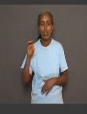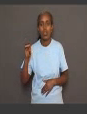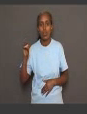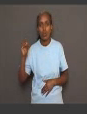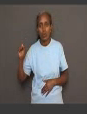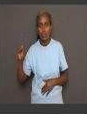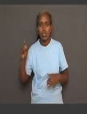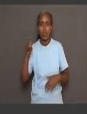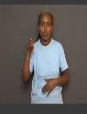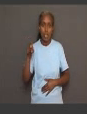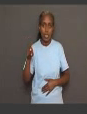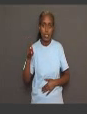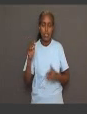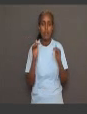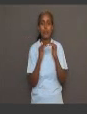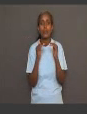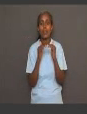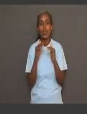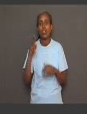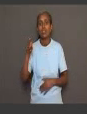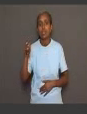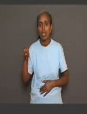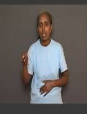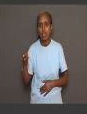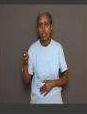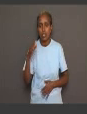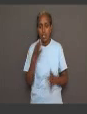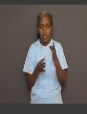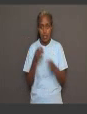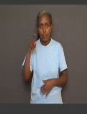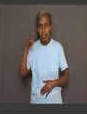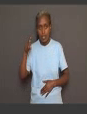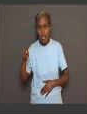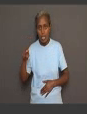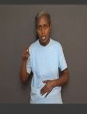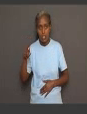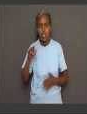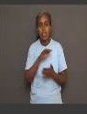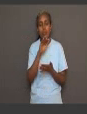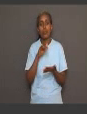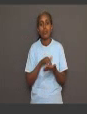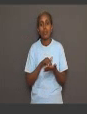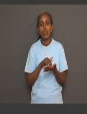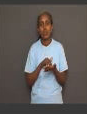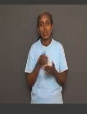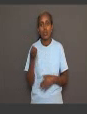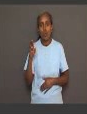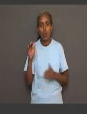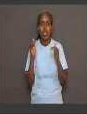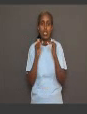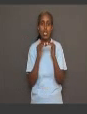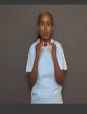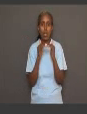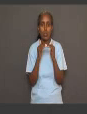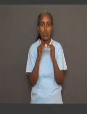cosine of x equals x if x falls between or is equal